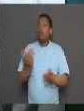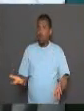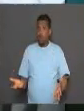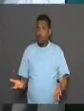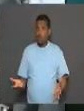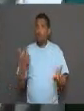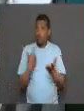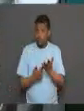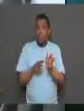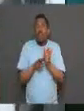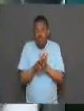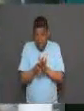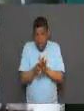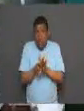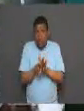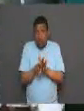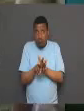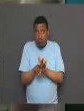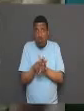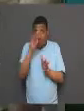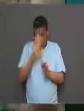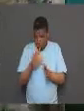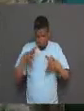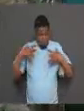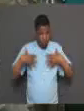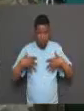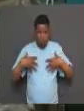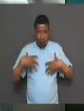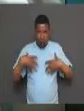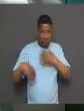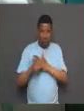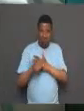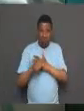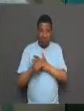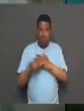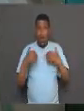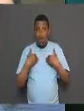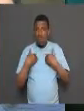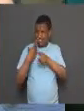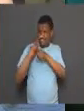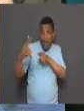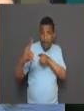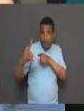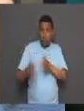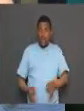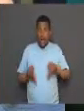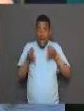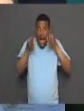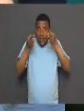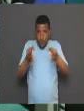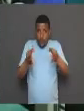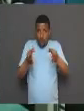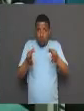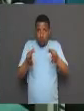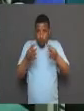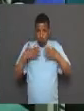The virus can enter the human body if there is a direct transmission of